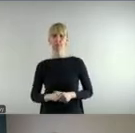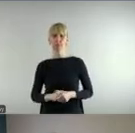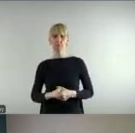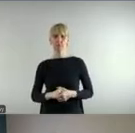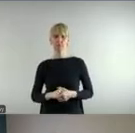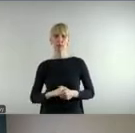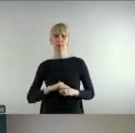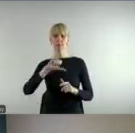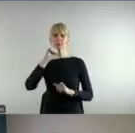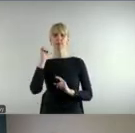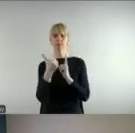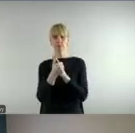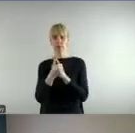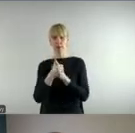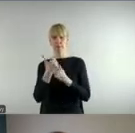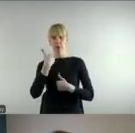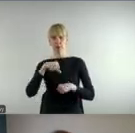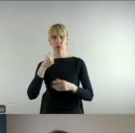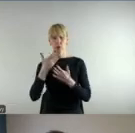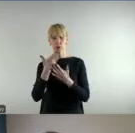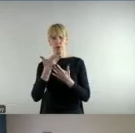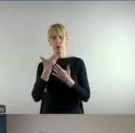August 2026 came extreme weather,